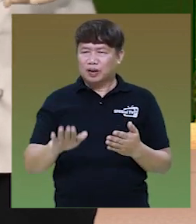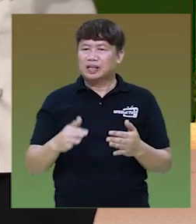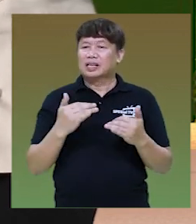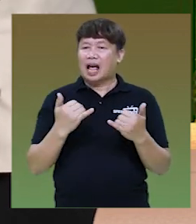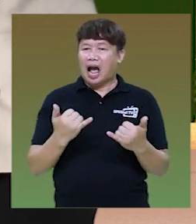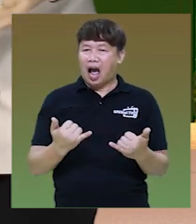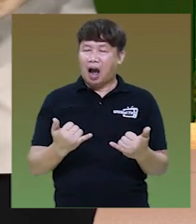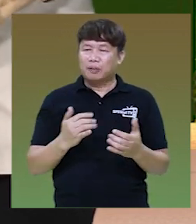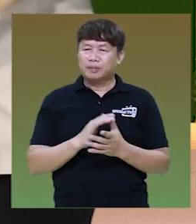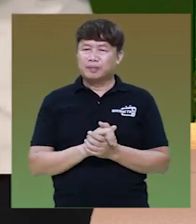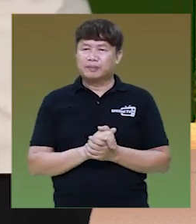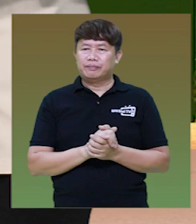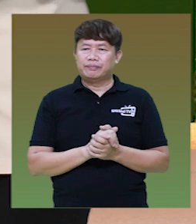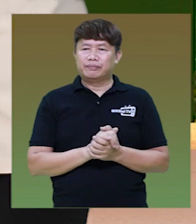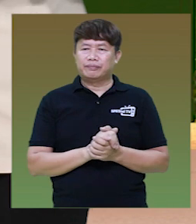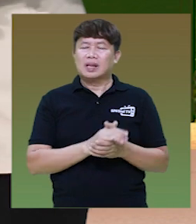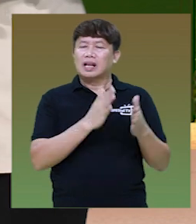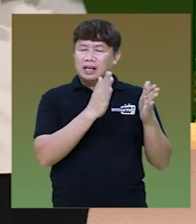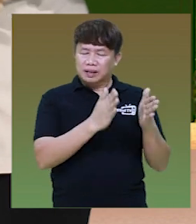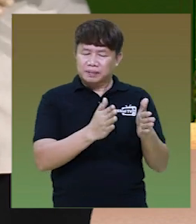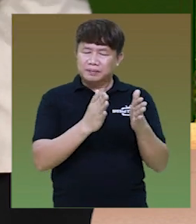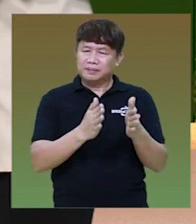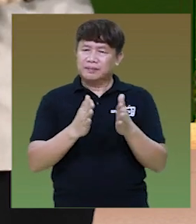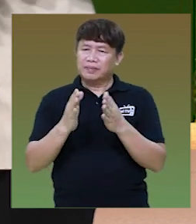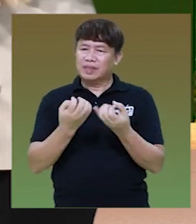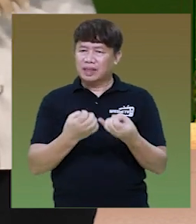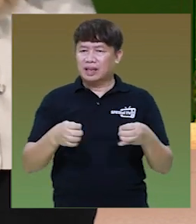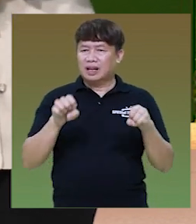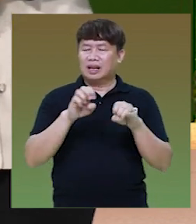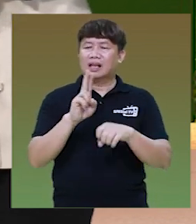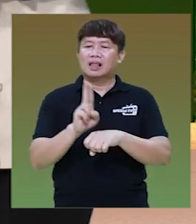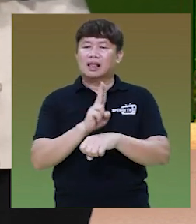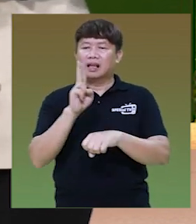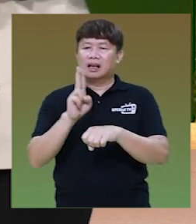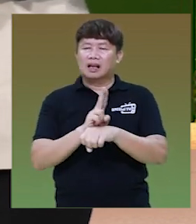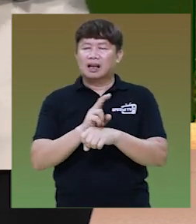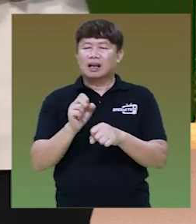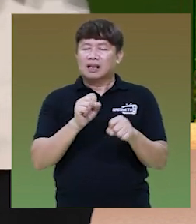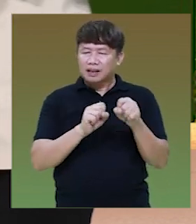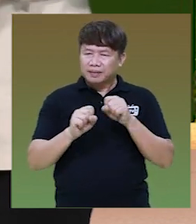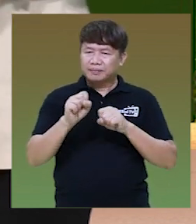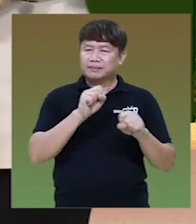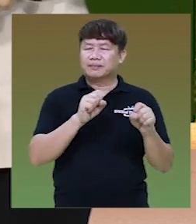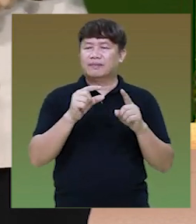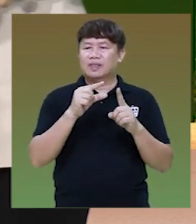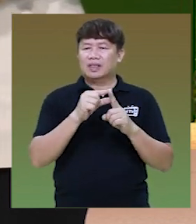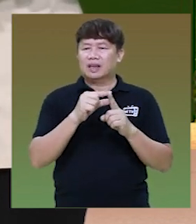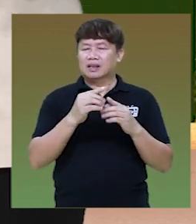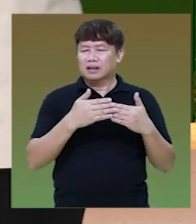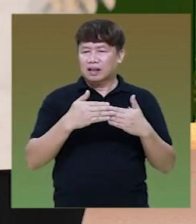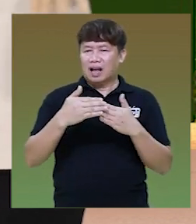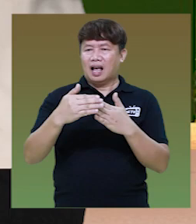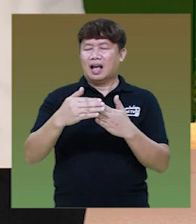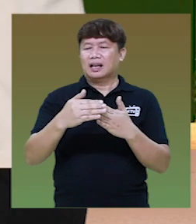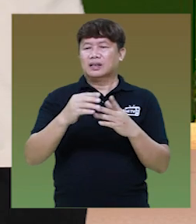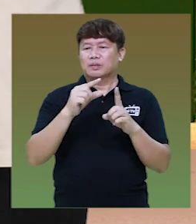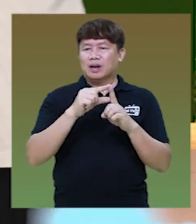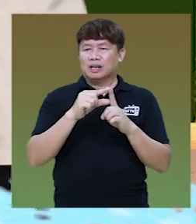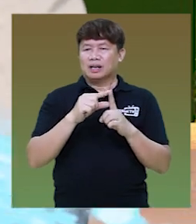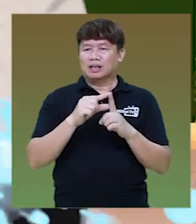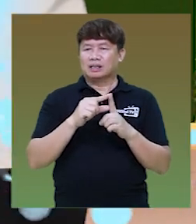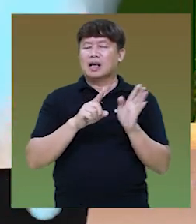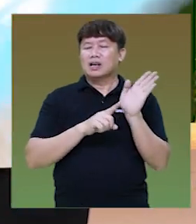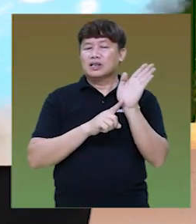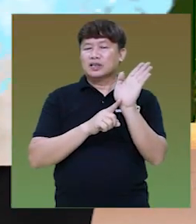Now, let's sequence these events using the signal words as your clues. Show what